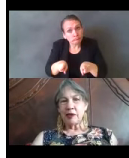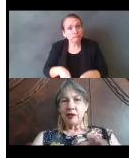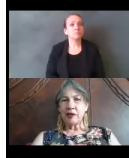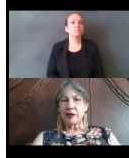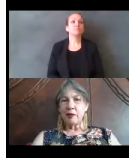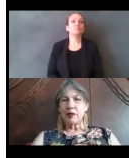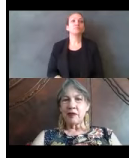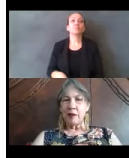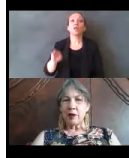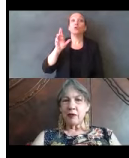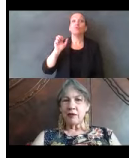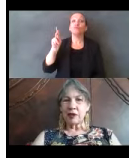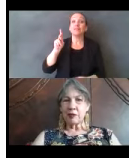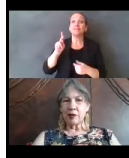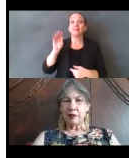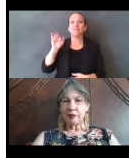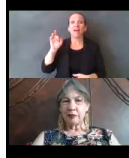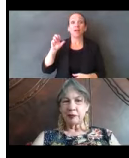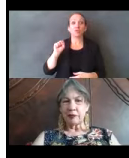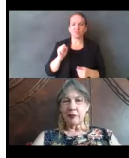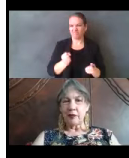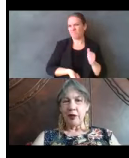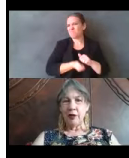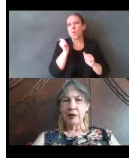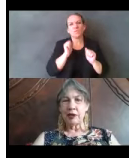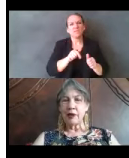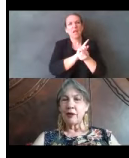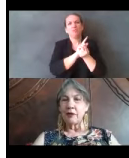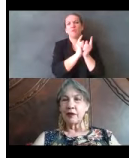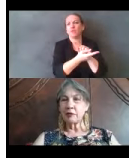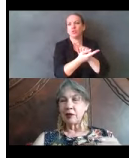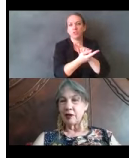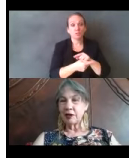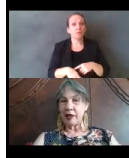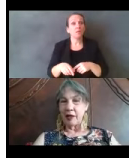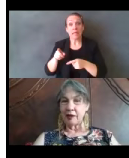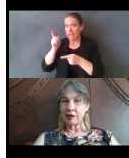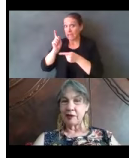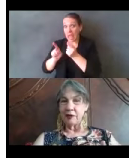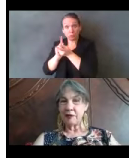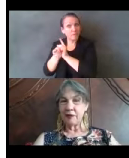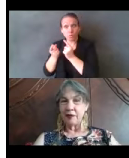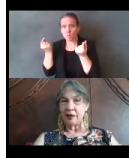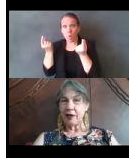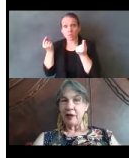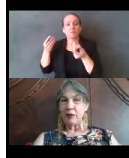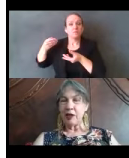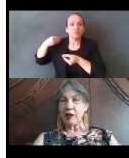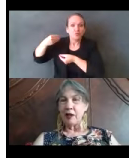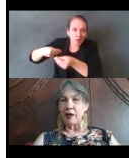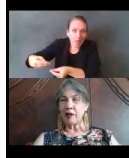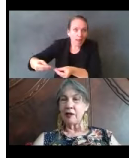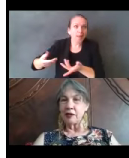for dementia, you can see most of them are reversible. The ones that are not reversible are genetics. You